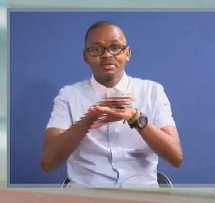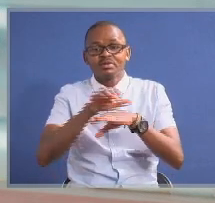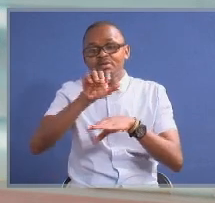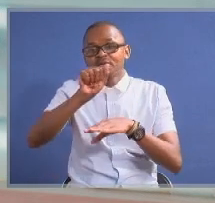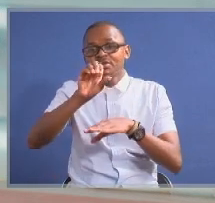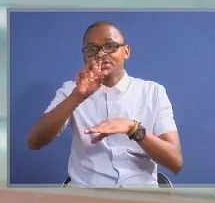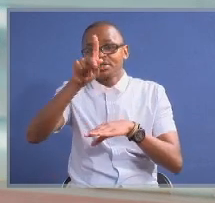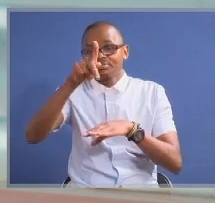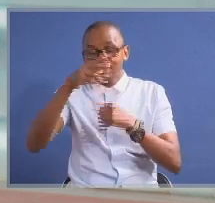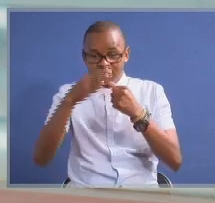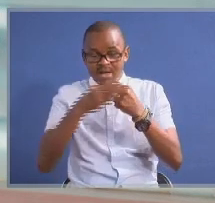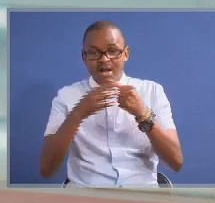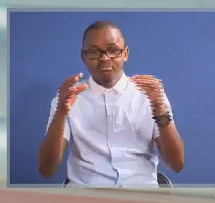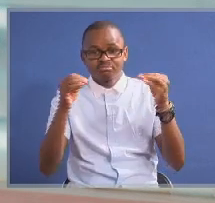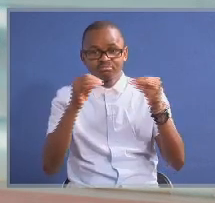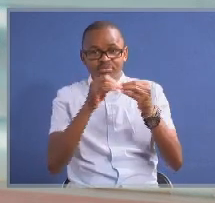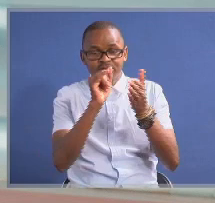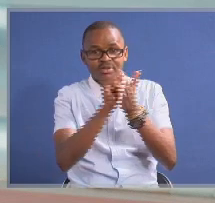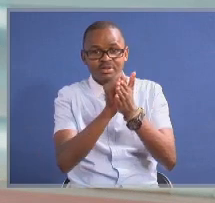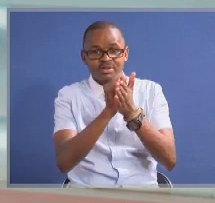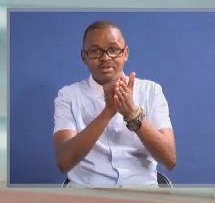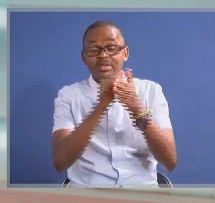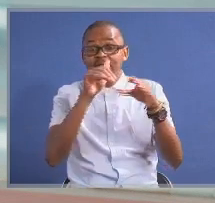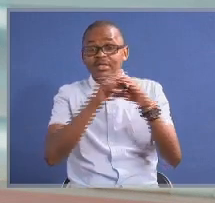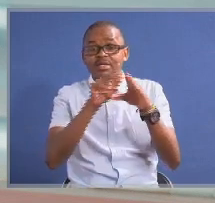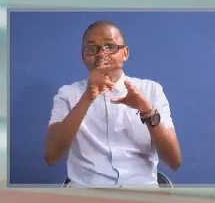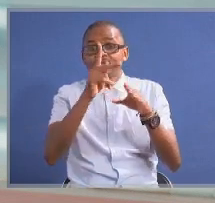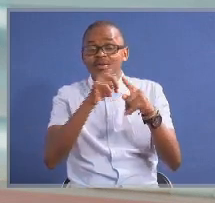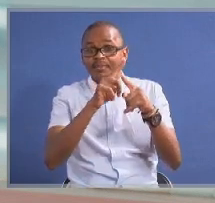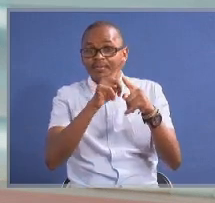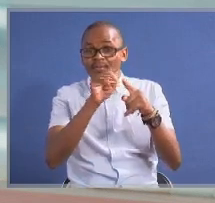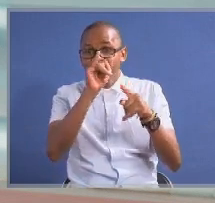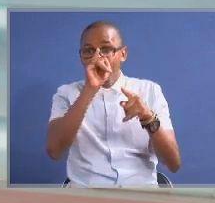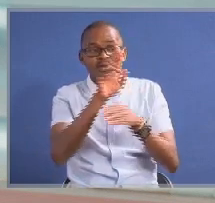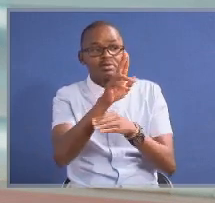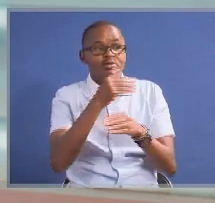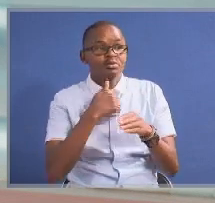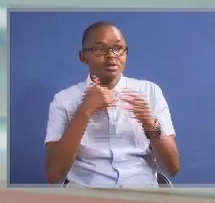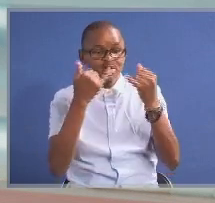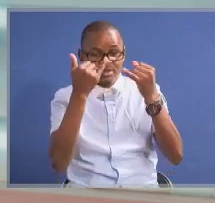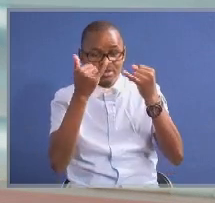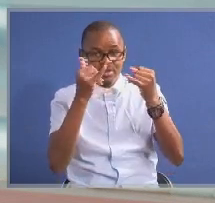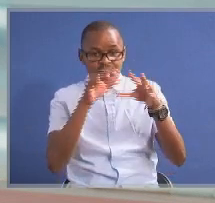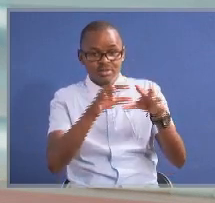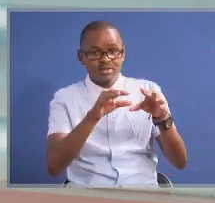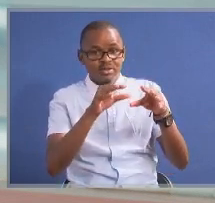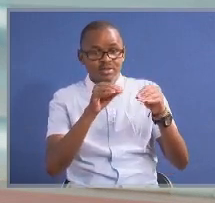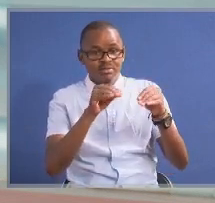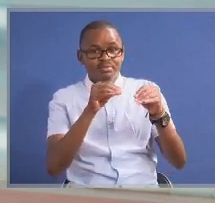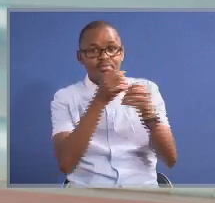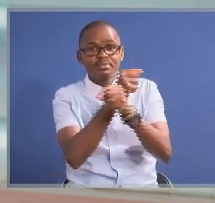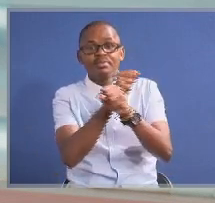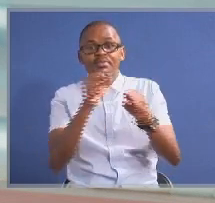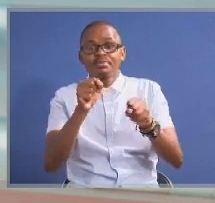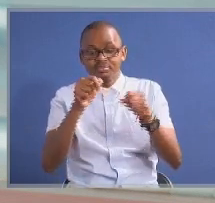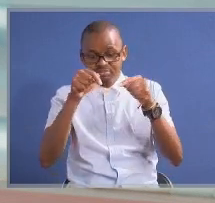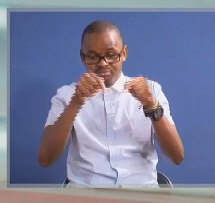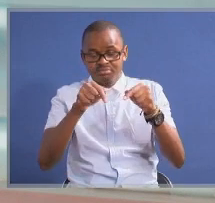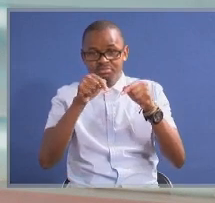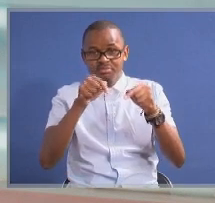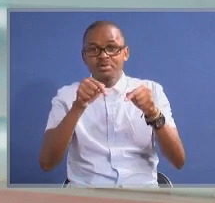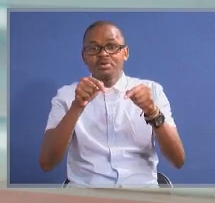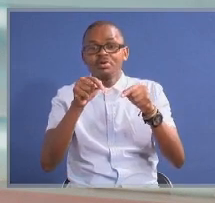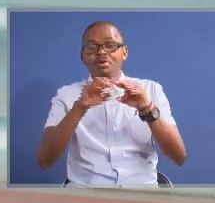ACP 9th Summit that was hosted in Kenya by President Uhuru Kenyatta, who has now taken over as the president of this